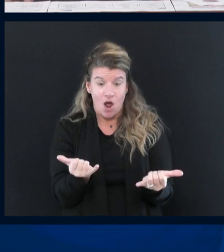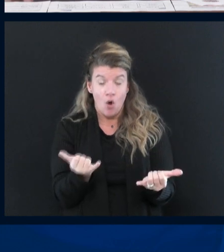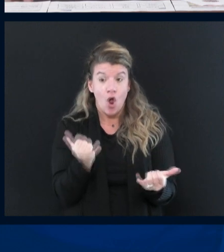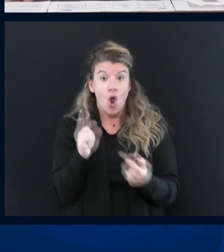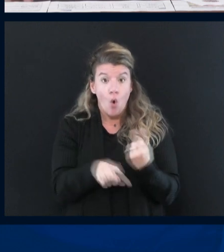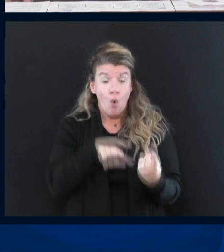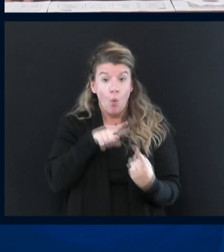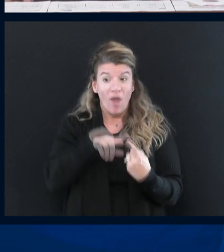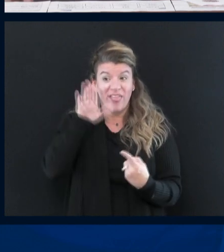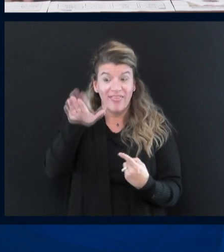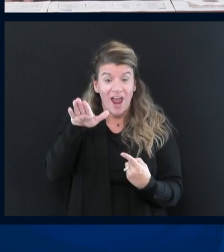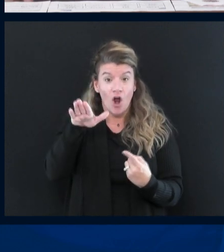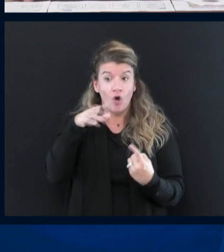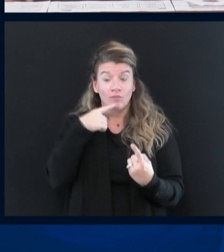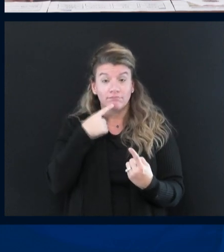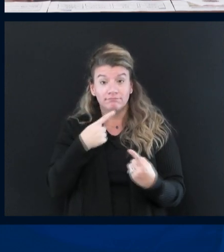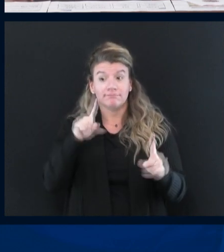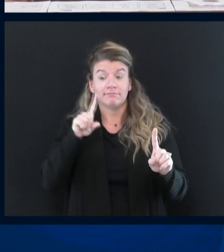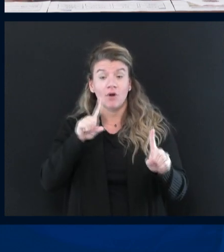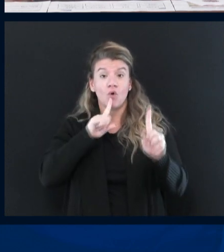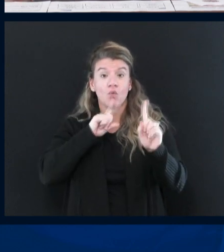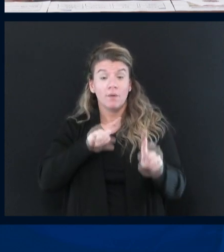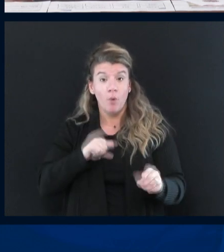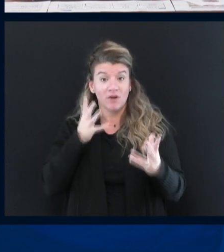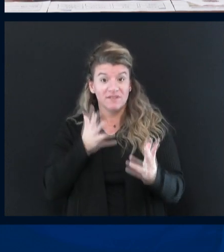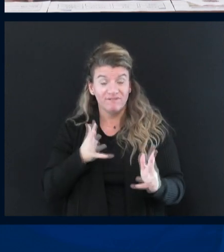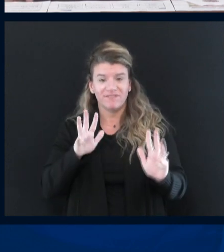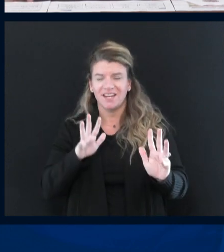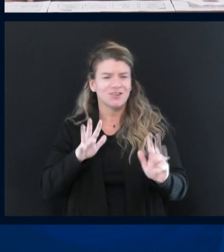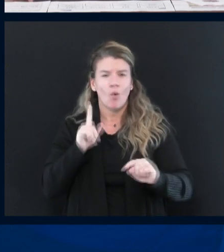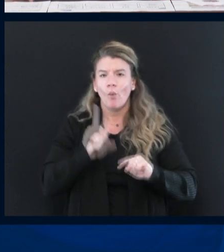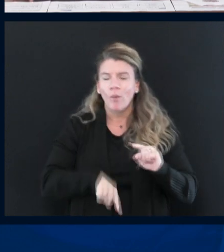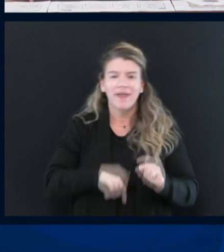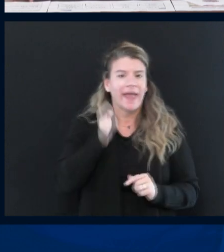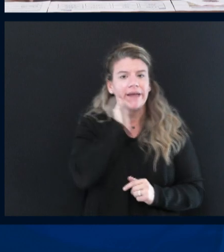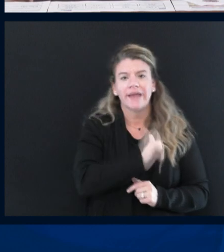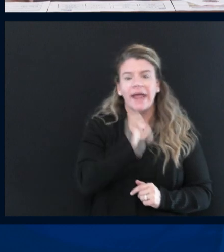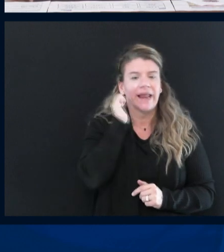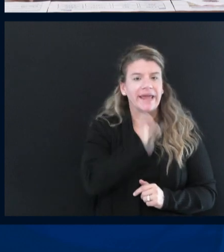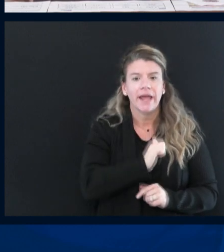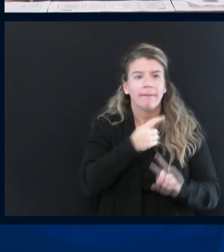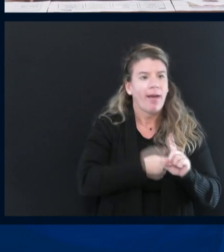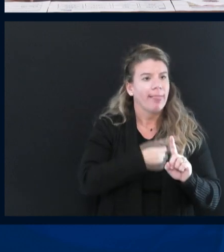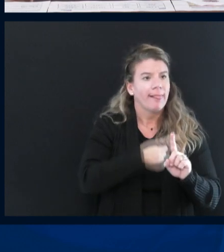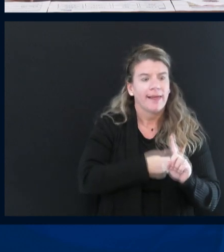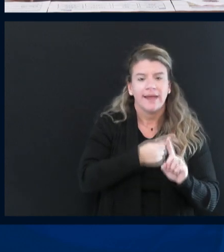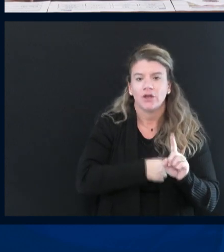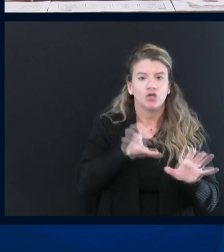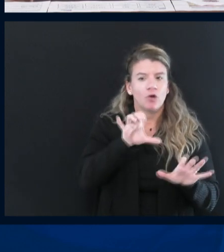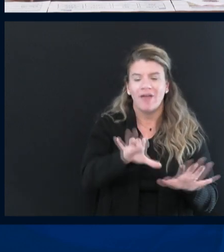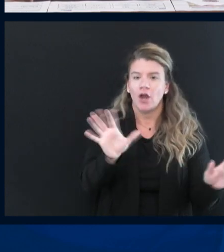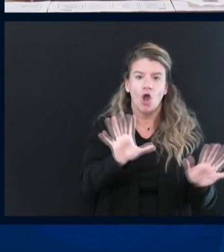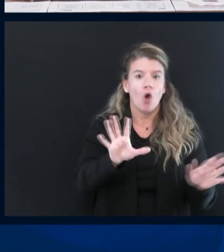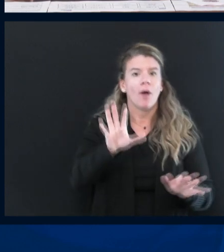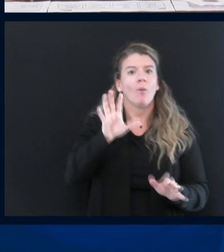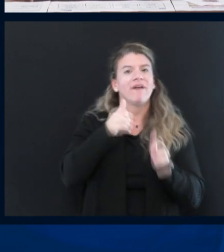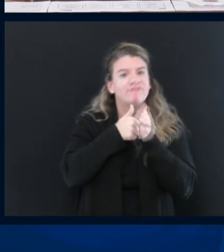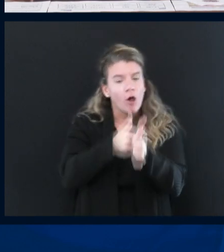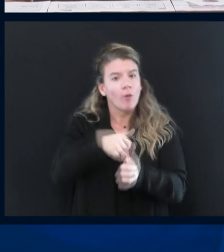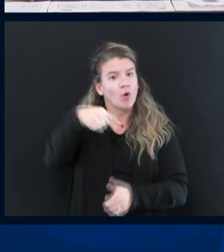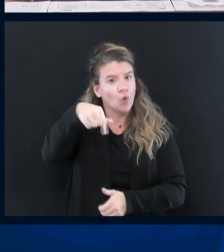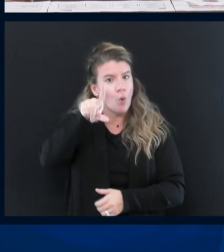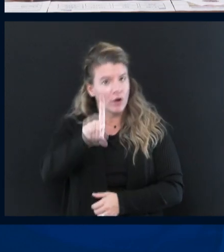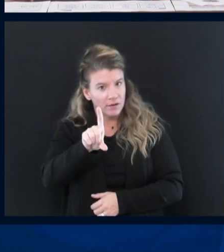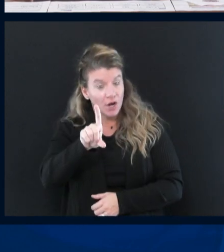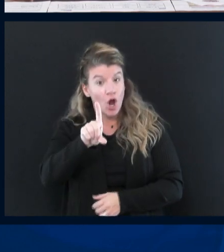is finished, we don't want to do it on a daily basis. That would be crazy, or do it on a monthly basis. We do it on a quarterly basis.